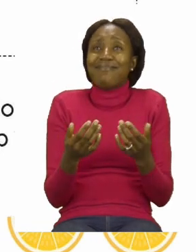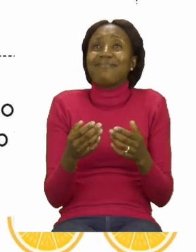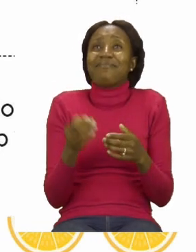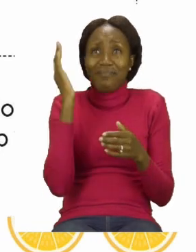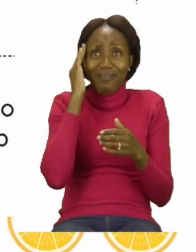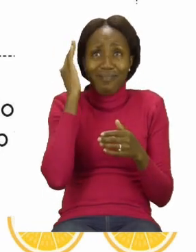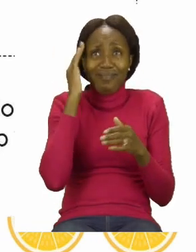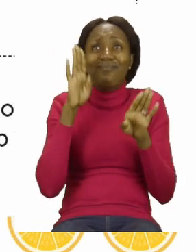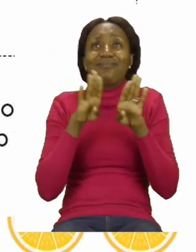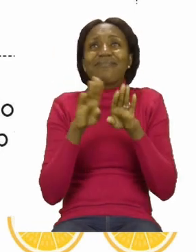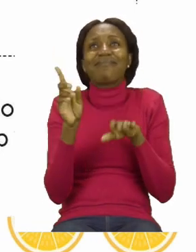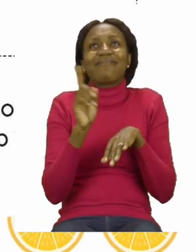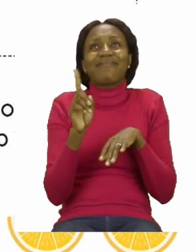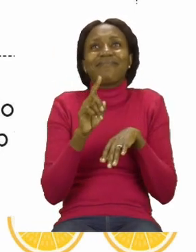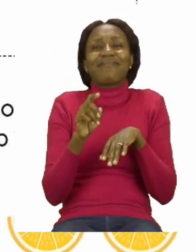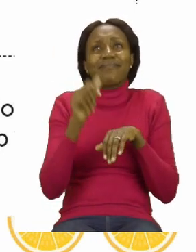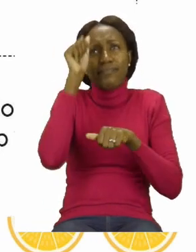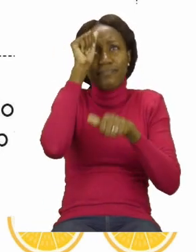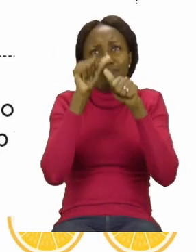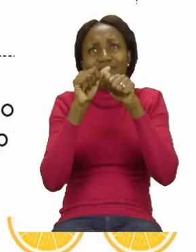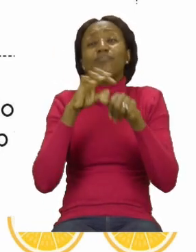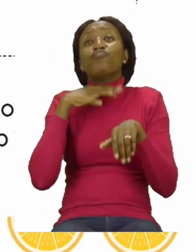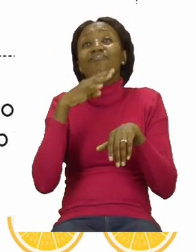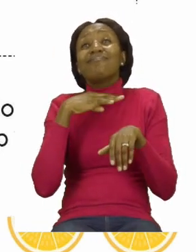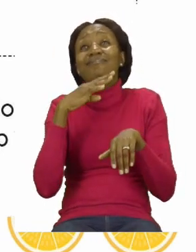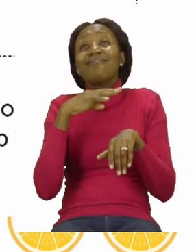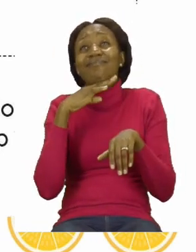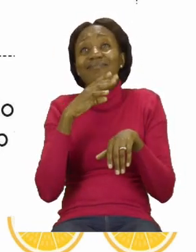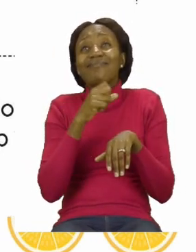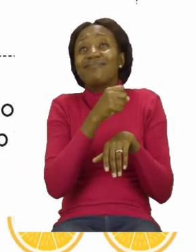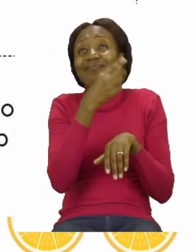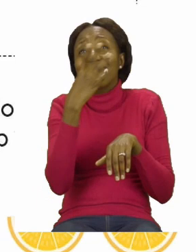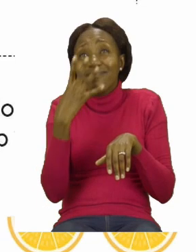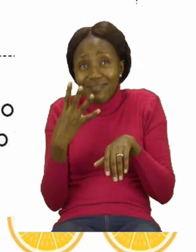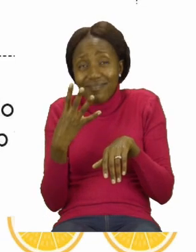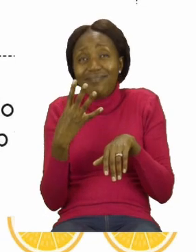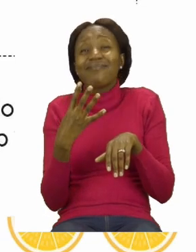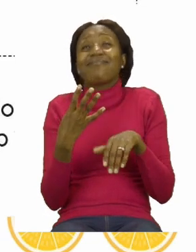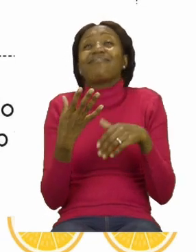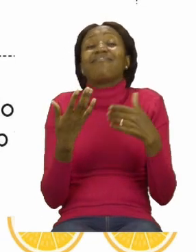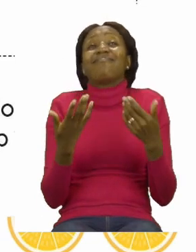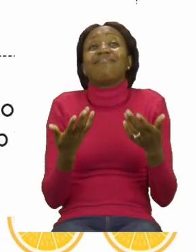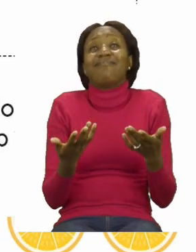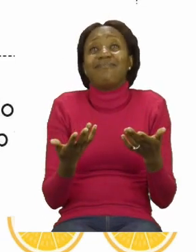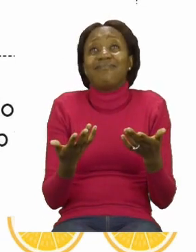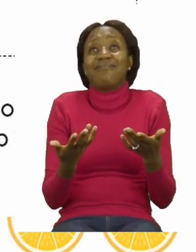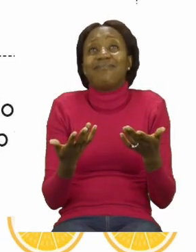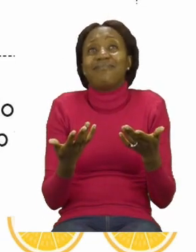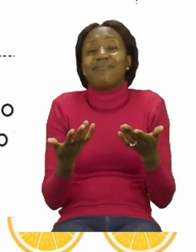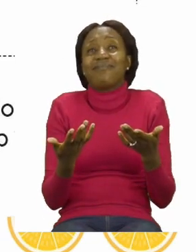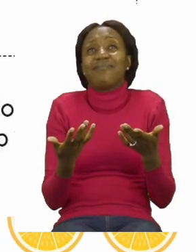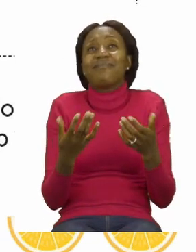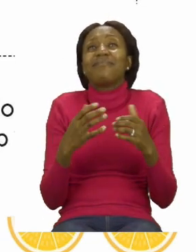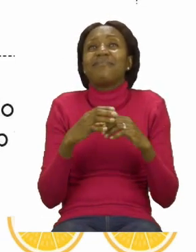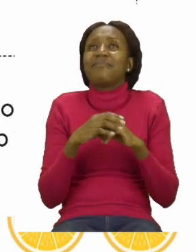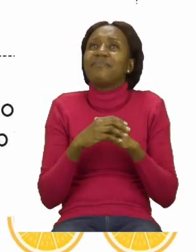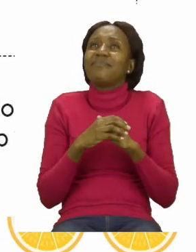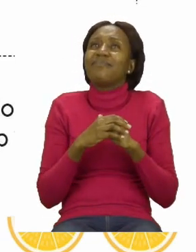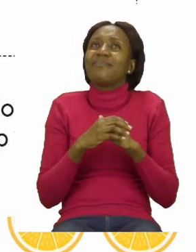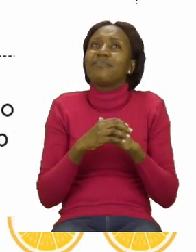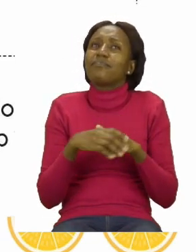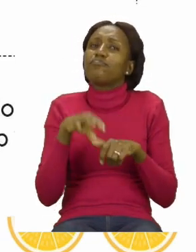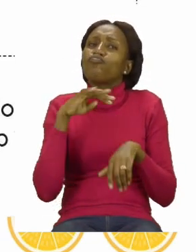do. Remember, a story sum or a story problem or a problem-solving sum is when there